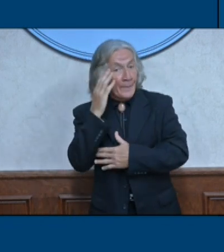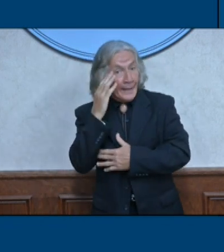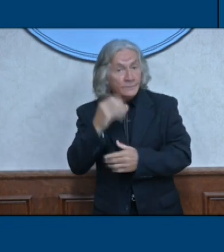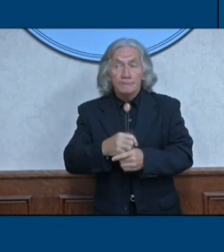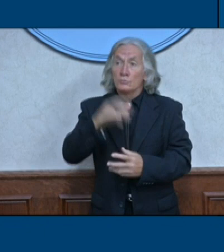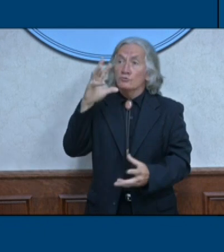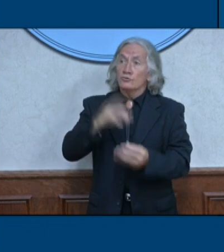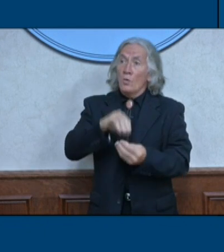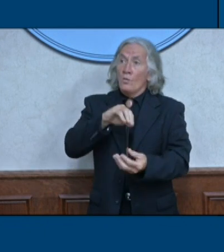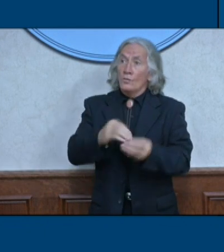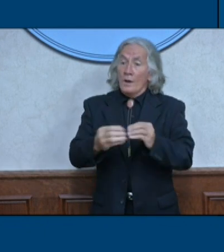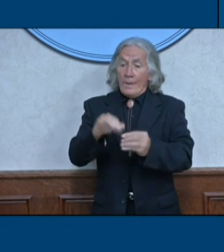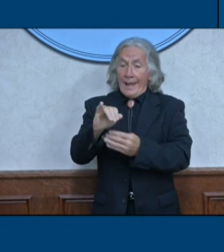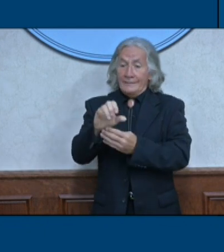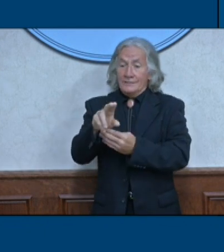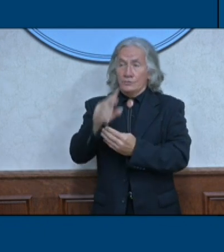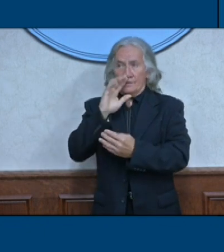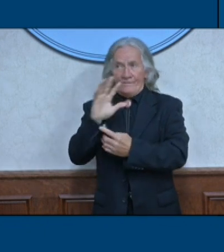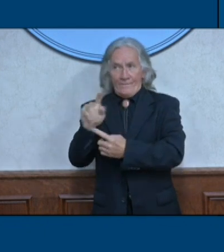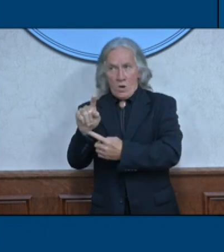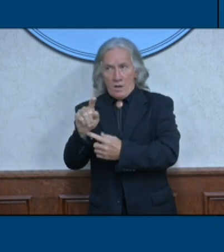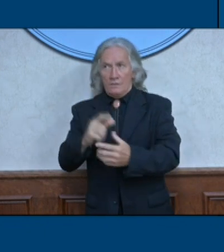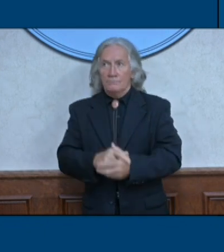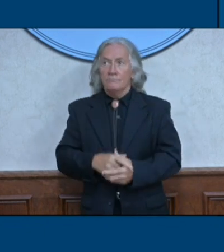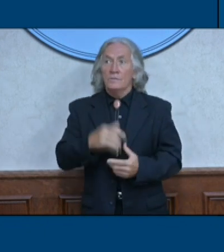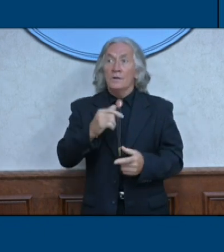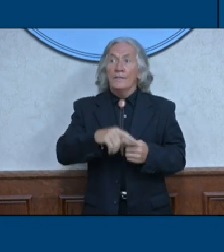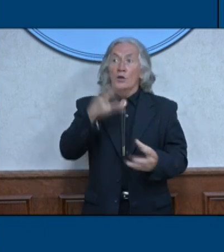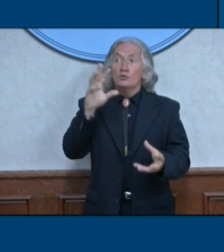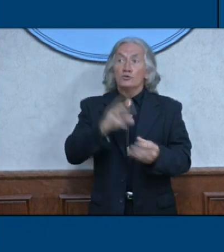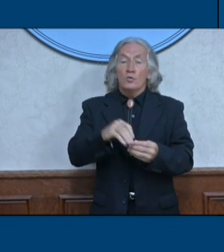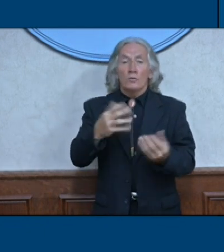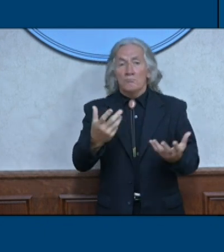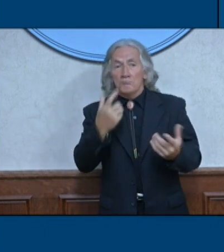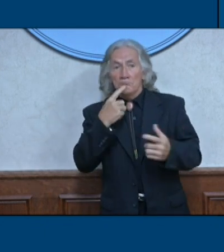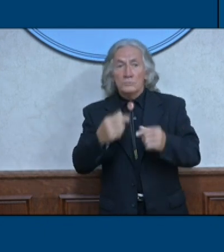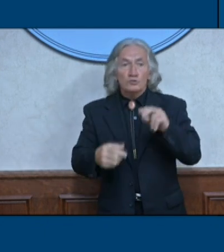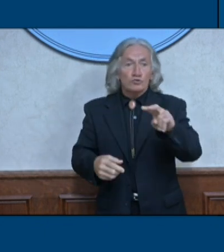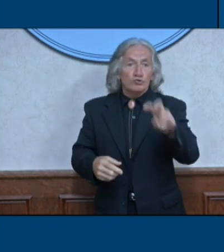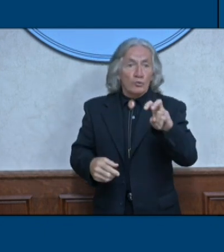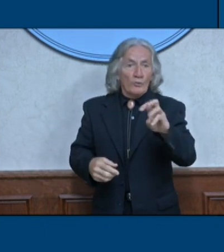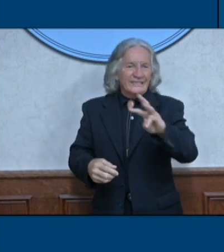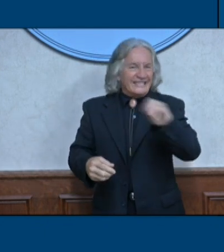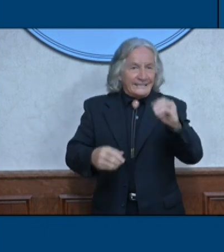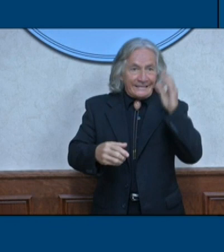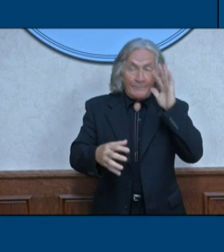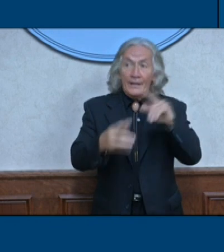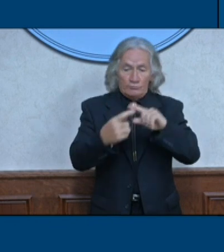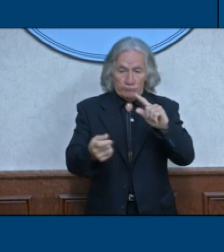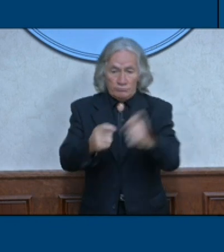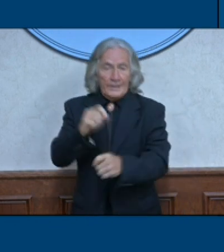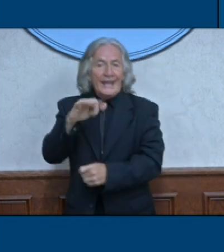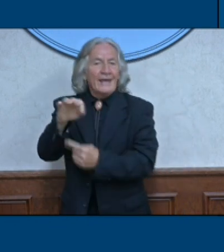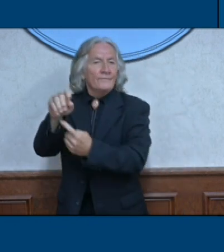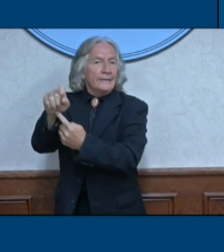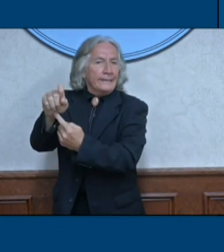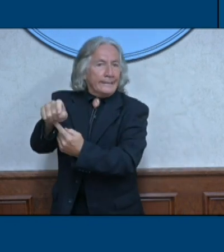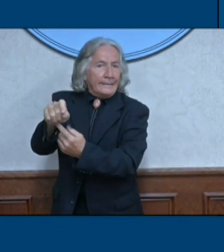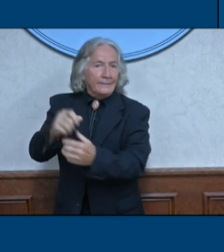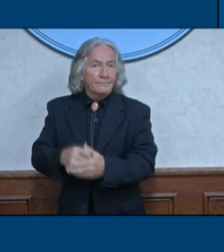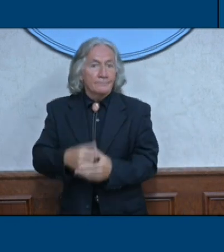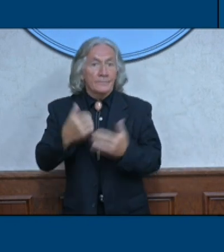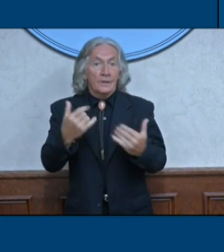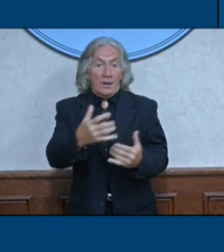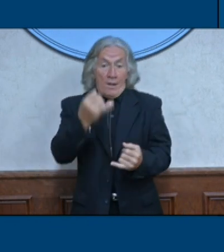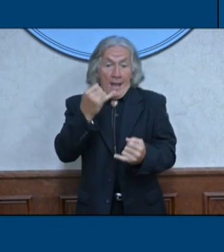426. The total number of ICU beds is 51. They can surge into about another 260 beds if they needed to,